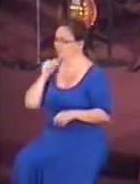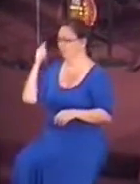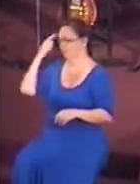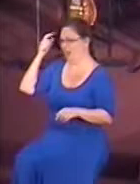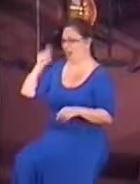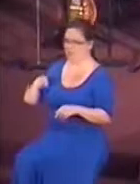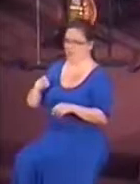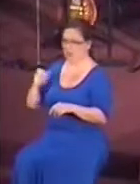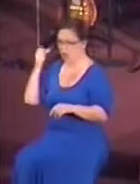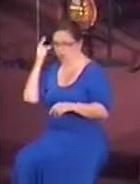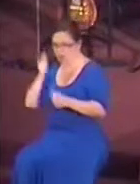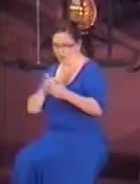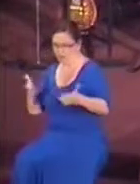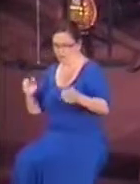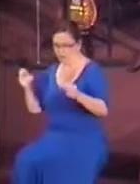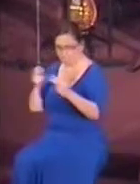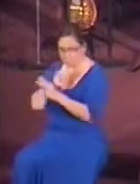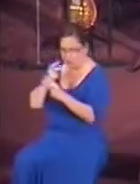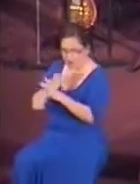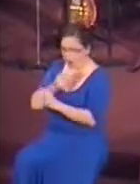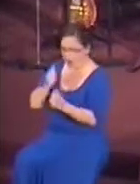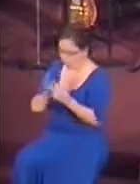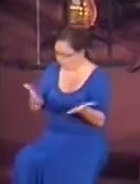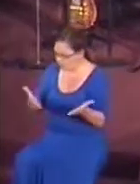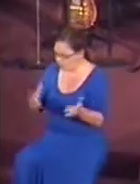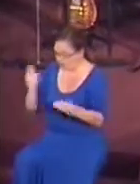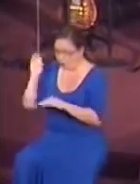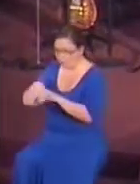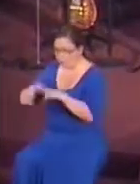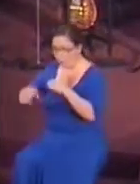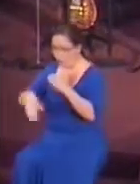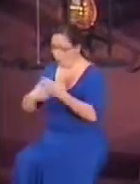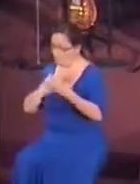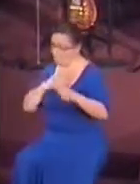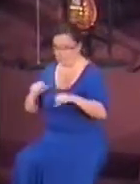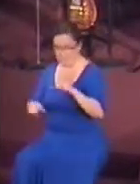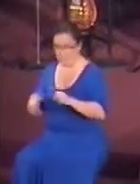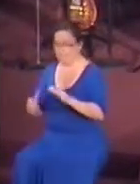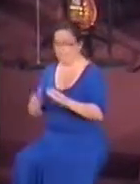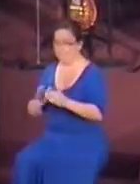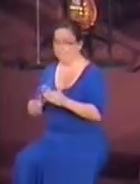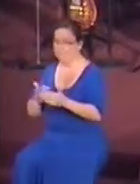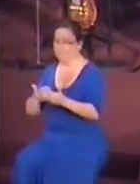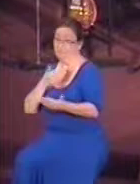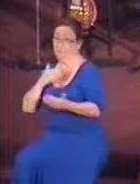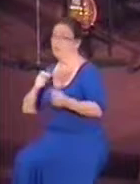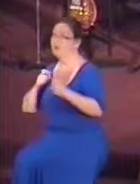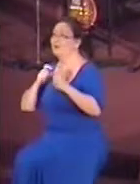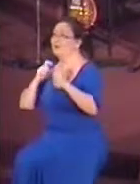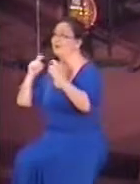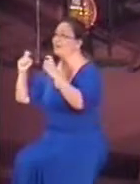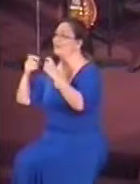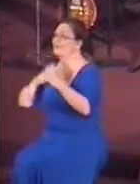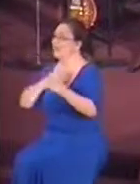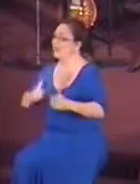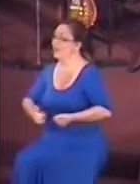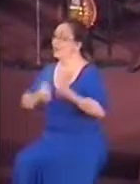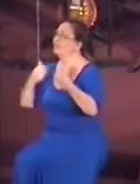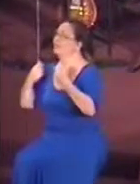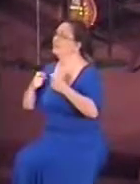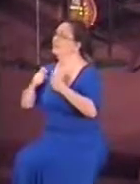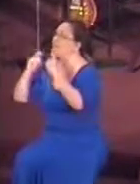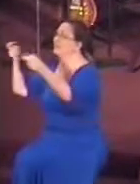Christian. I've got to figure this thing out. I've got to overcome all my doubts before I give my life to Jesus. That is absolutely and